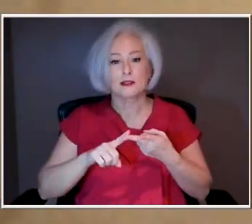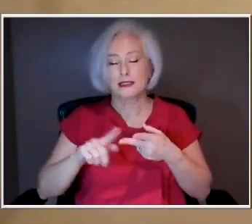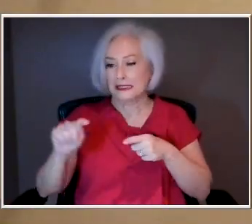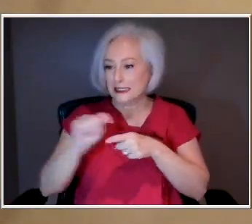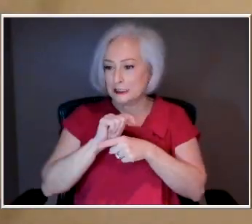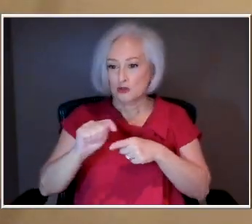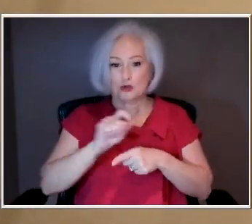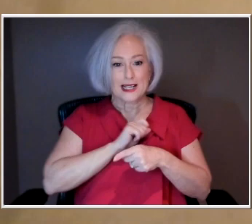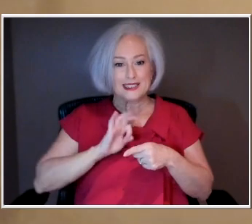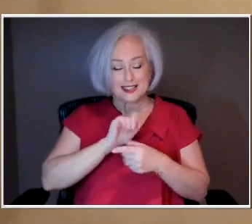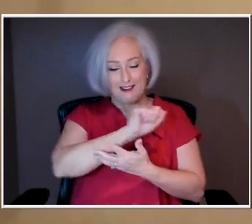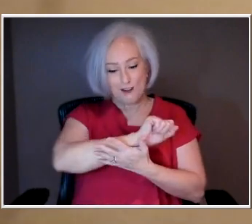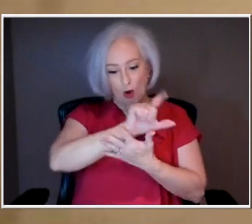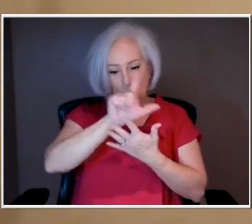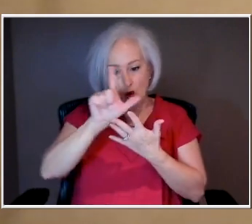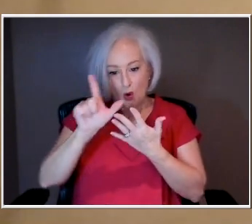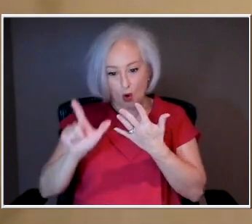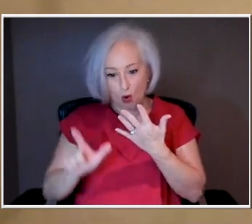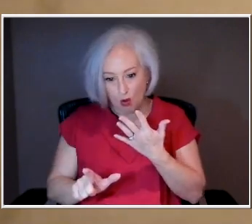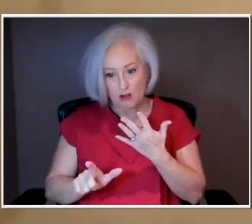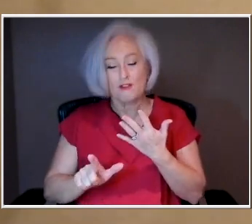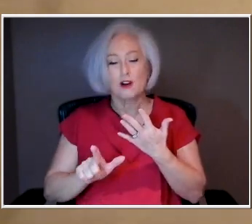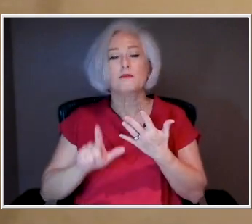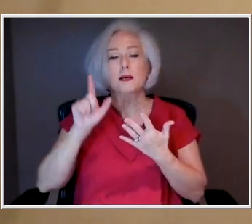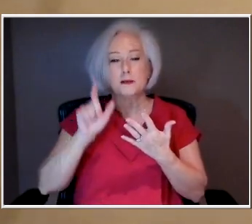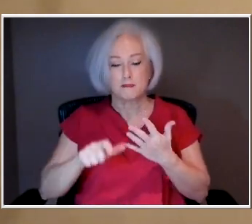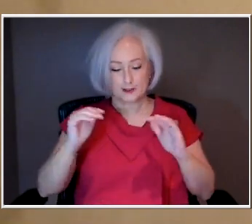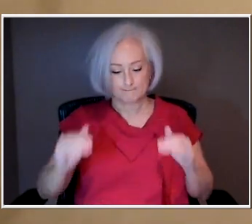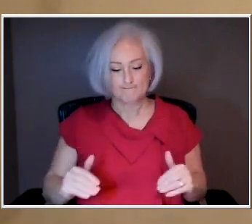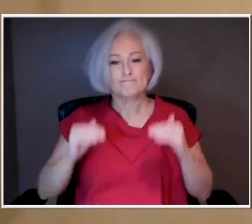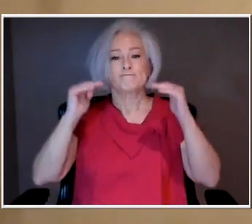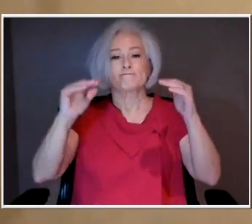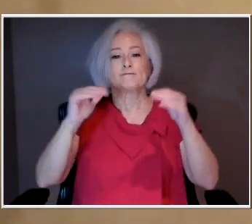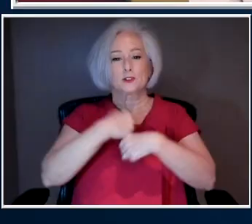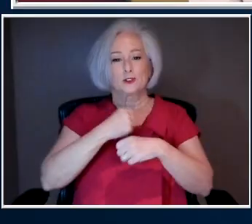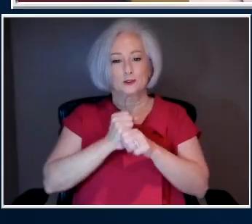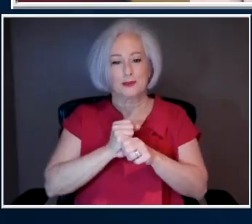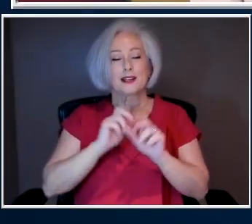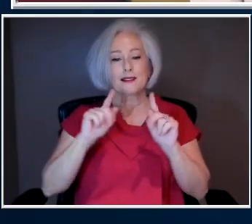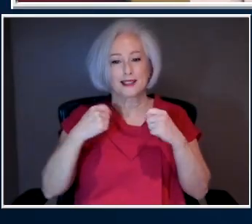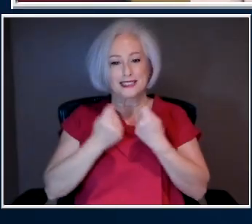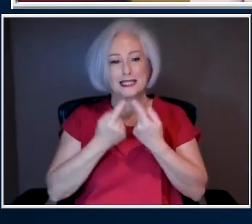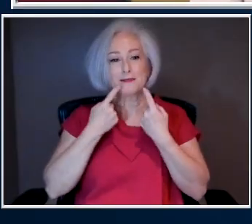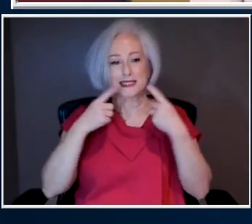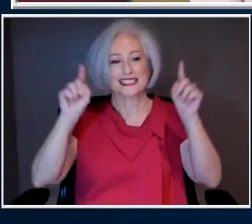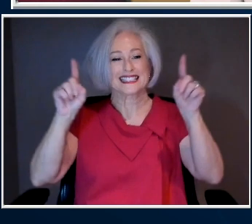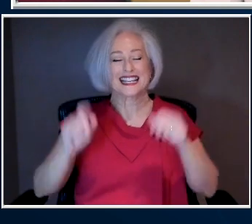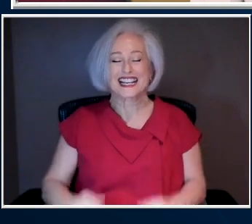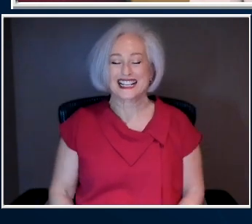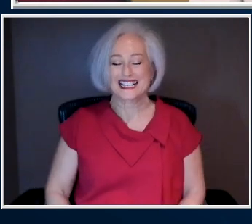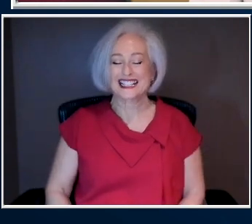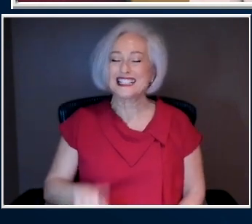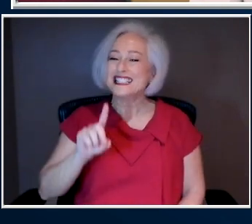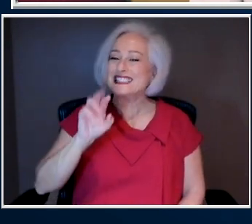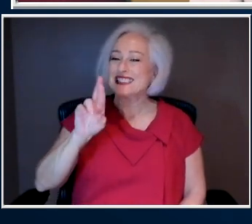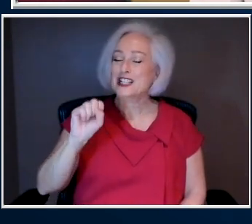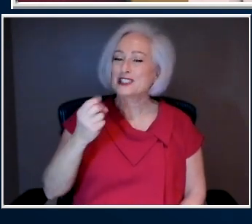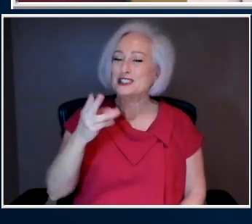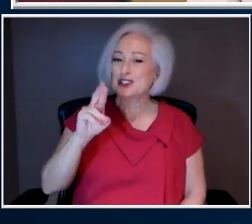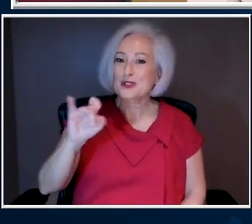I think everyone has an integral role to make the team successful, and that is medical, that's